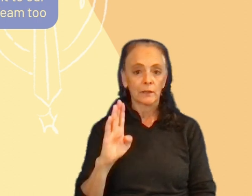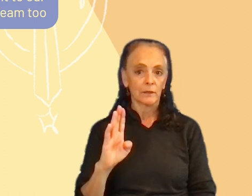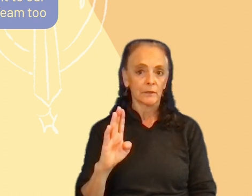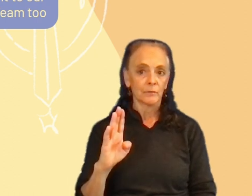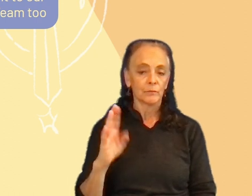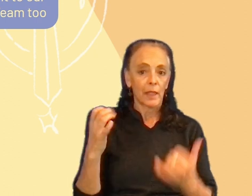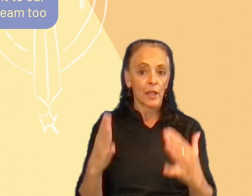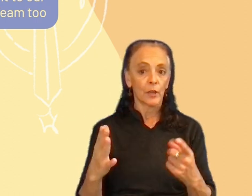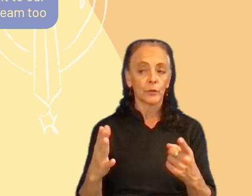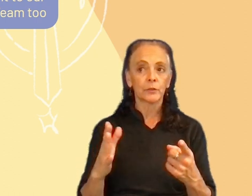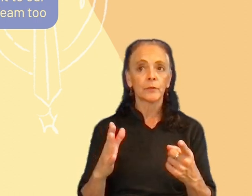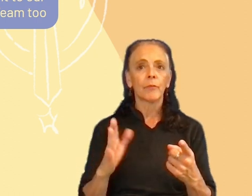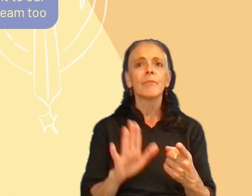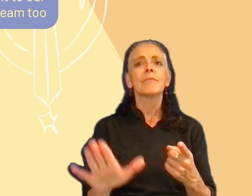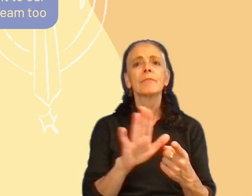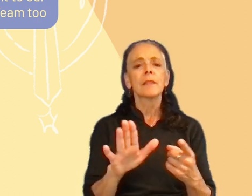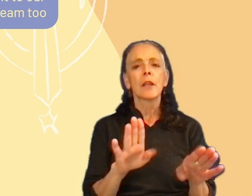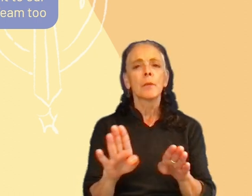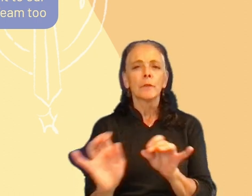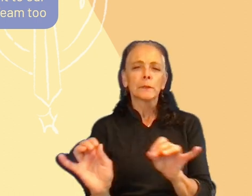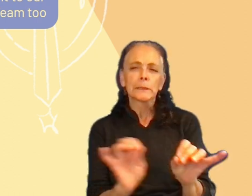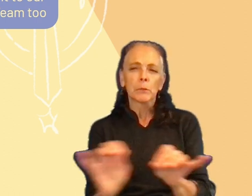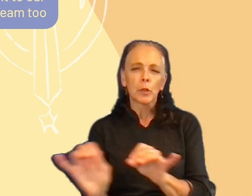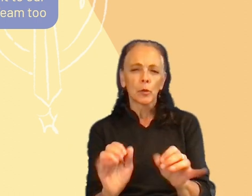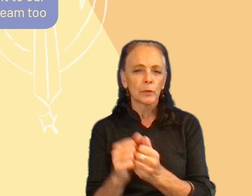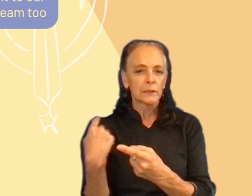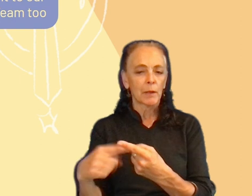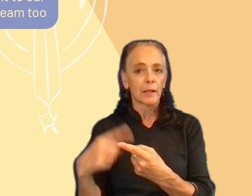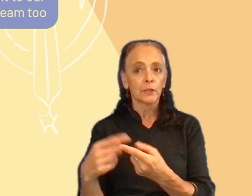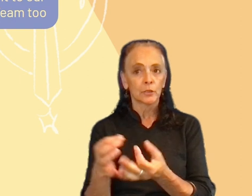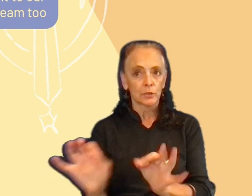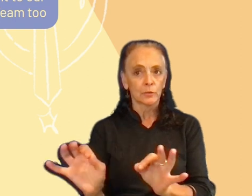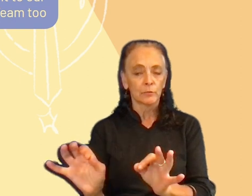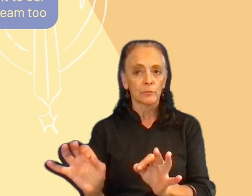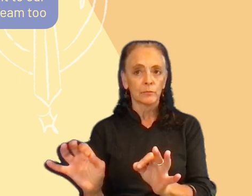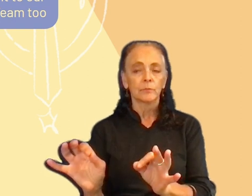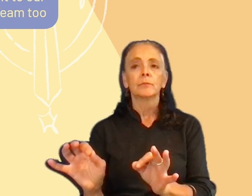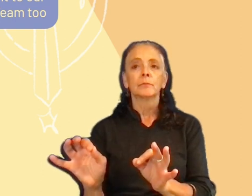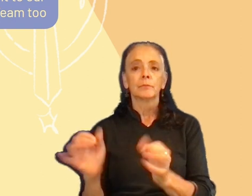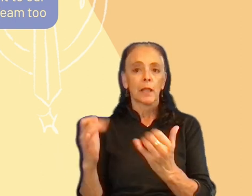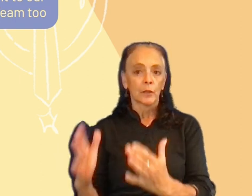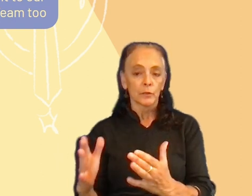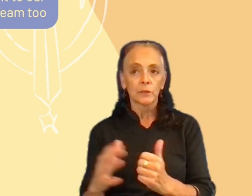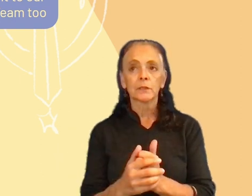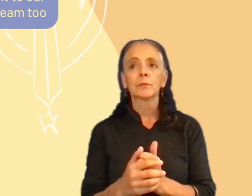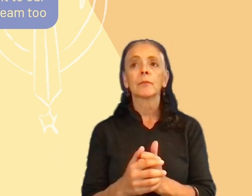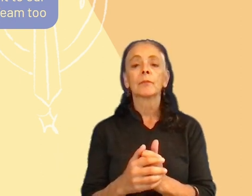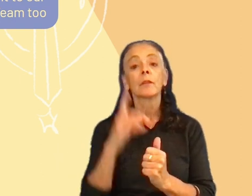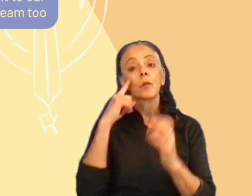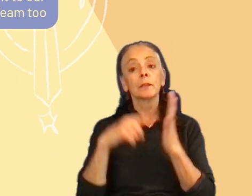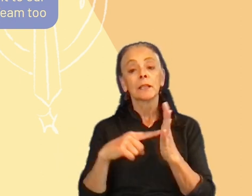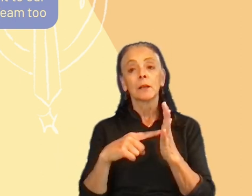have a behavior similar to this the spanish ones the spanish speaker ones uh such as their